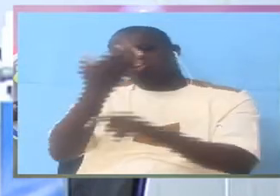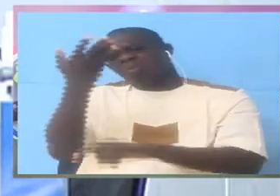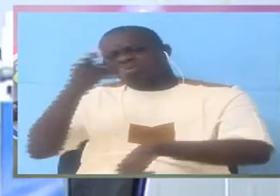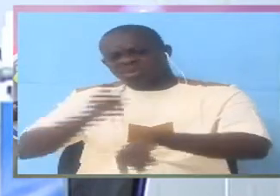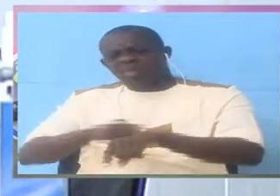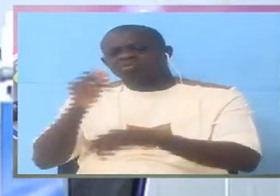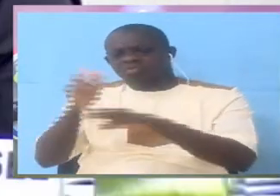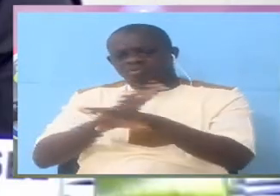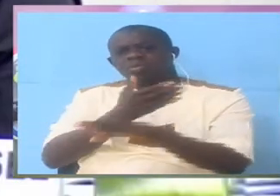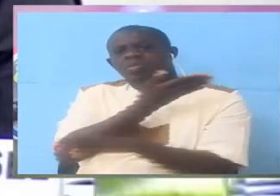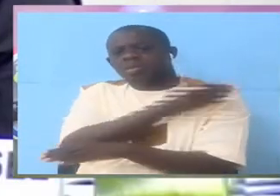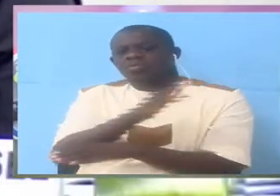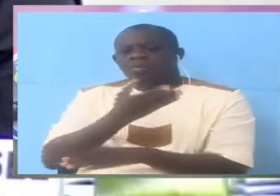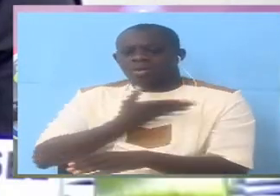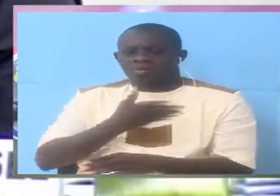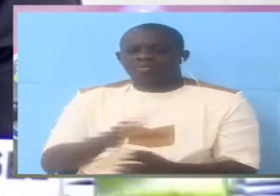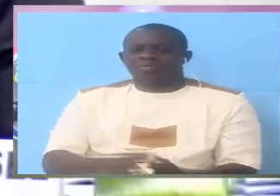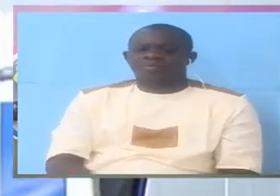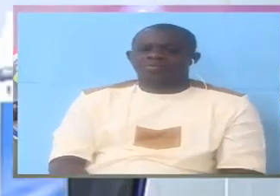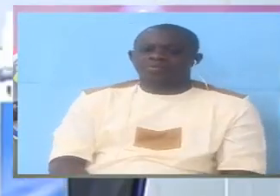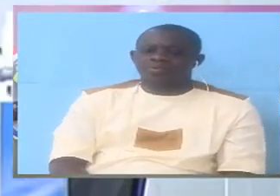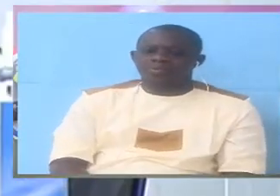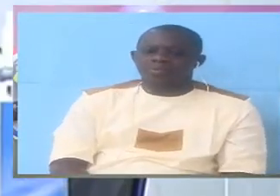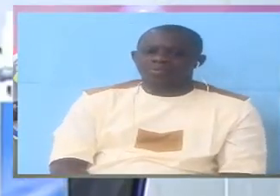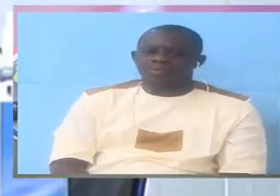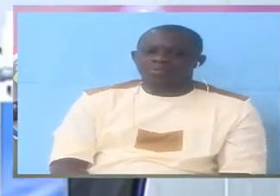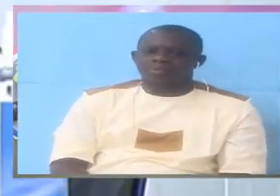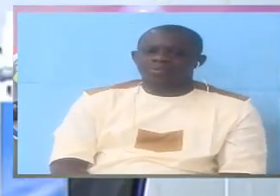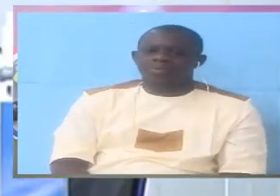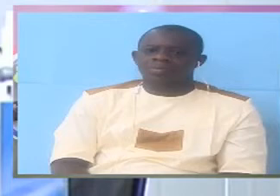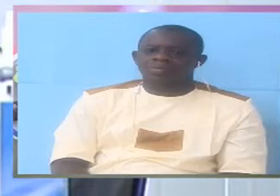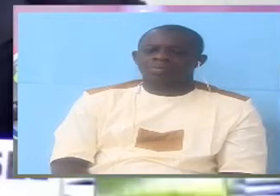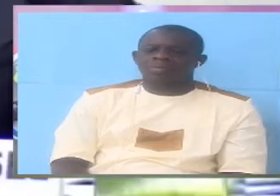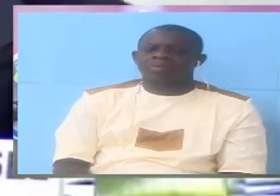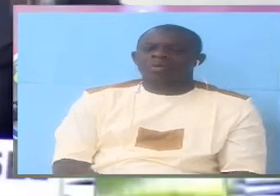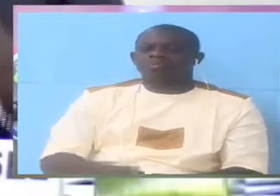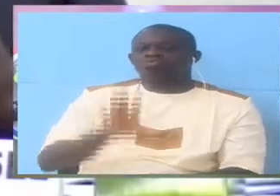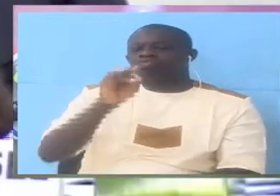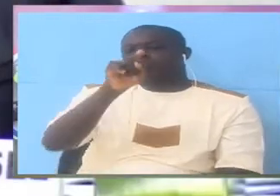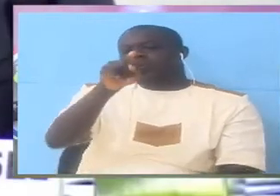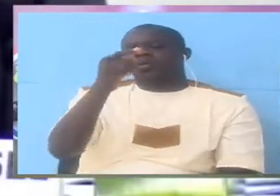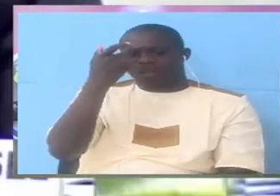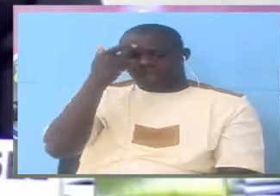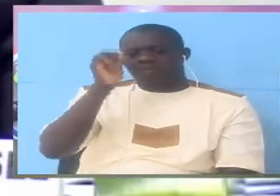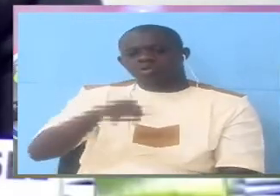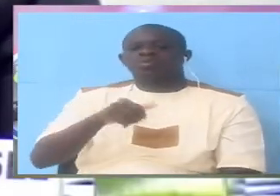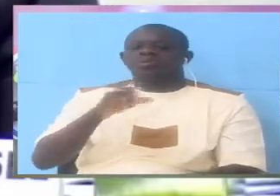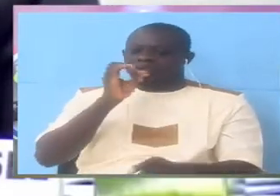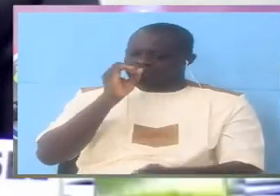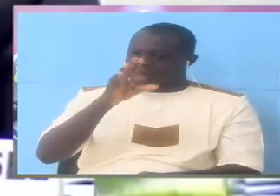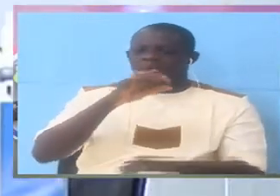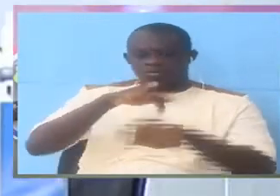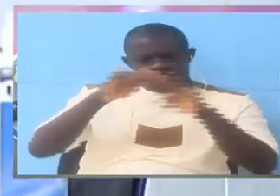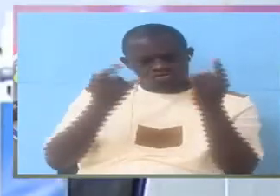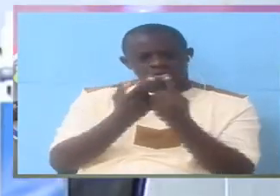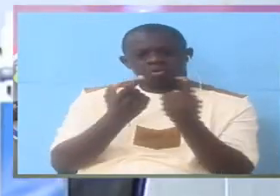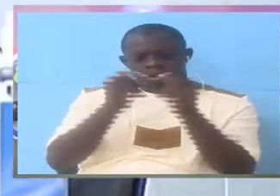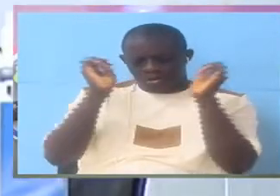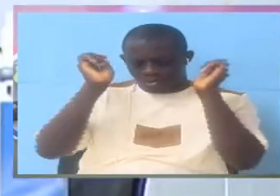Yes. What is these people there? Didn't you think that you could have said something?